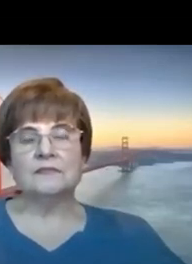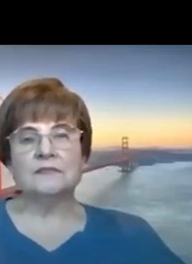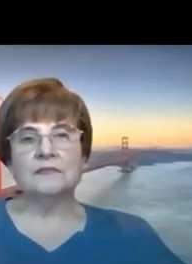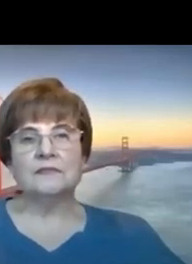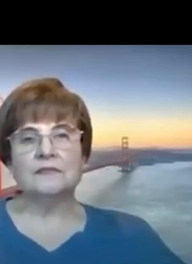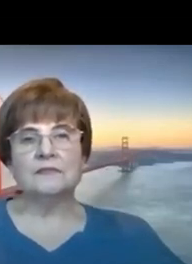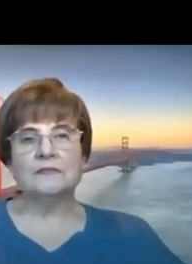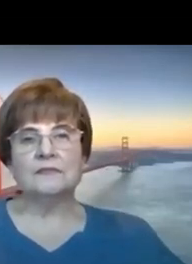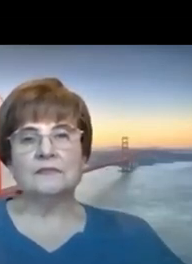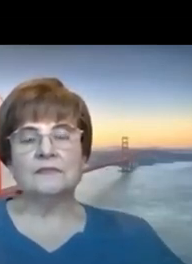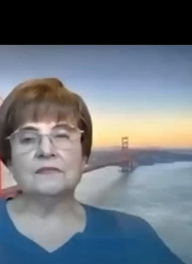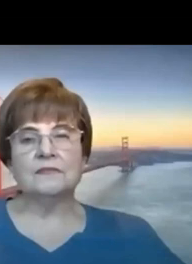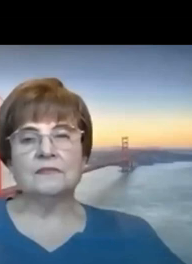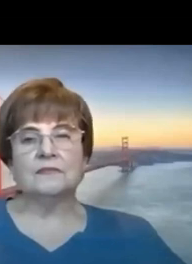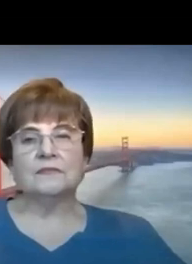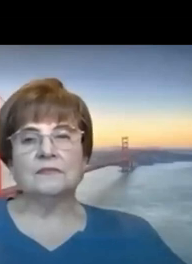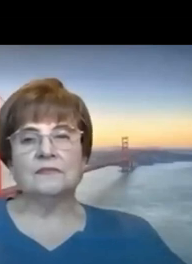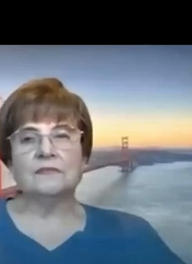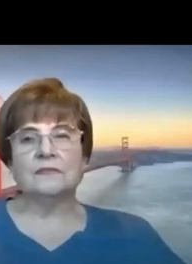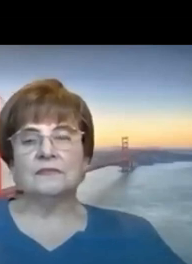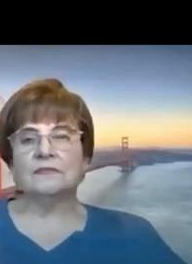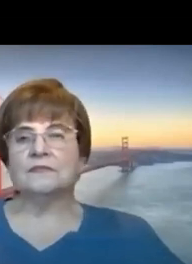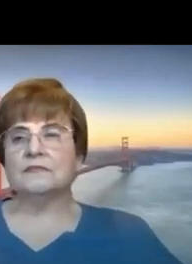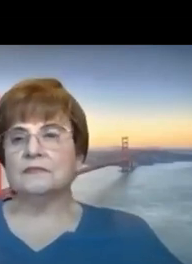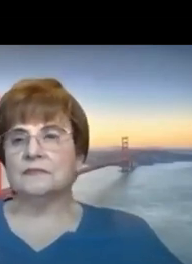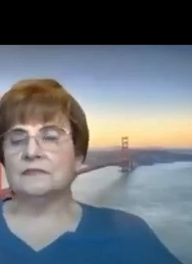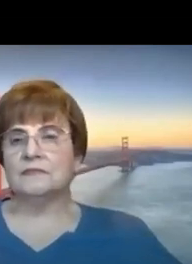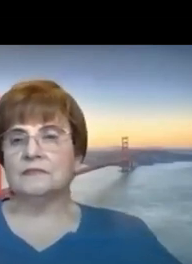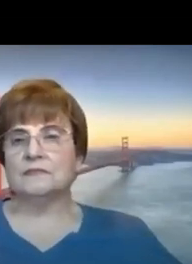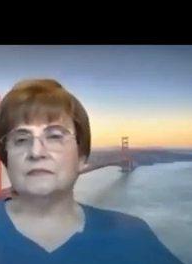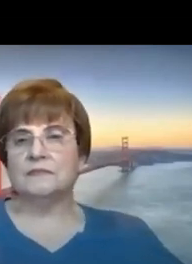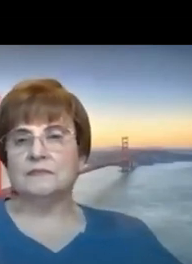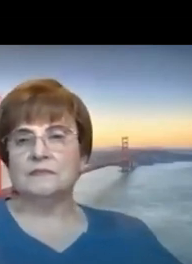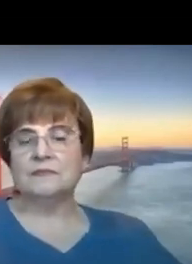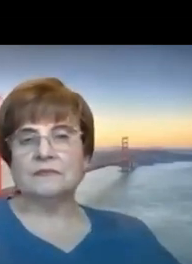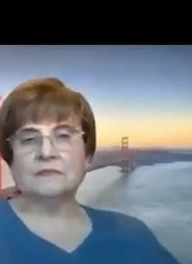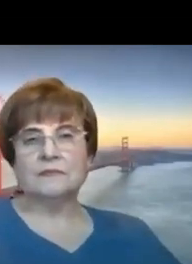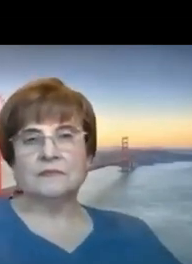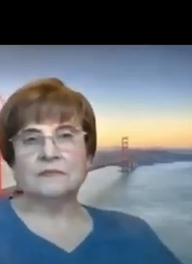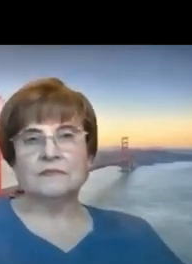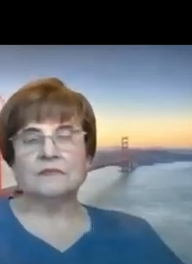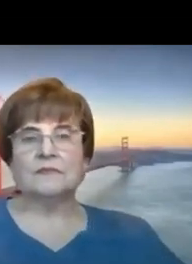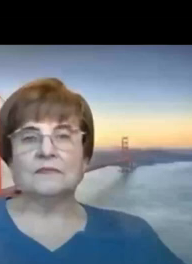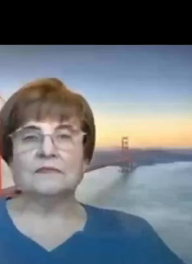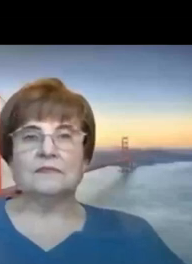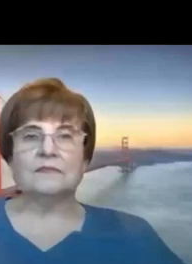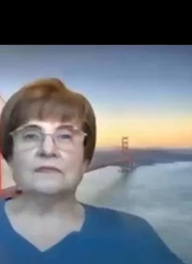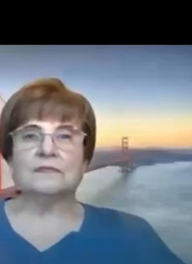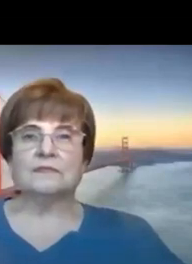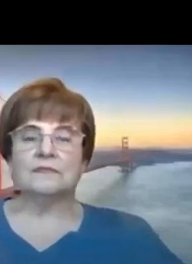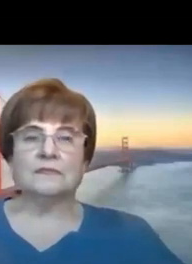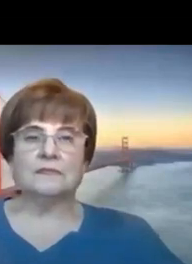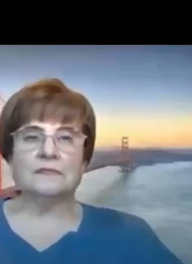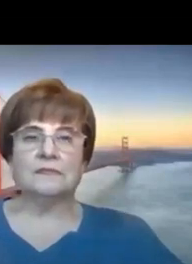with you, and we'll see if you need any extra training or if you could participate in some of our events, especially in the next months coming up,